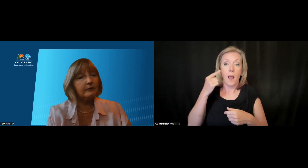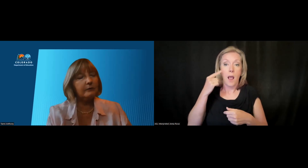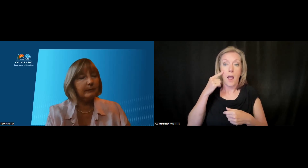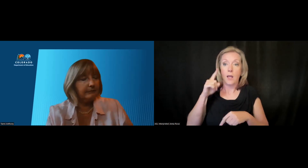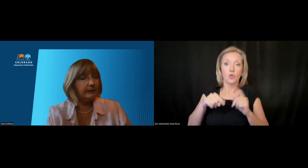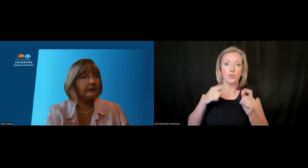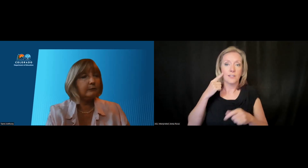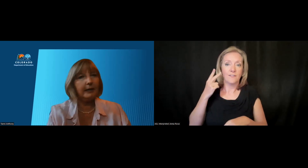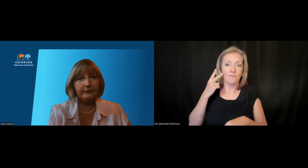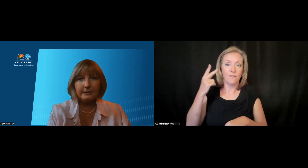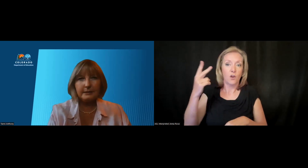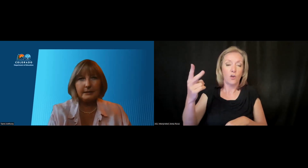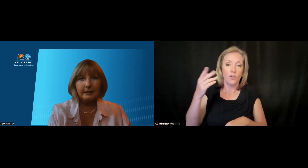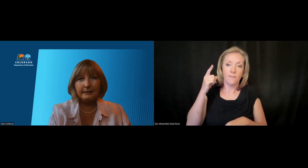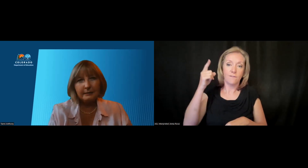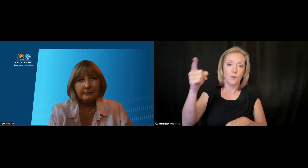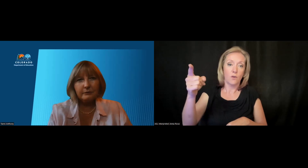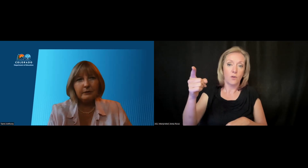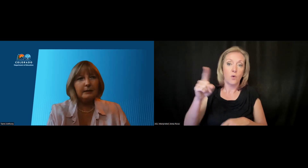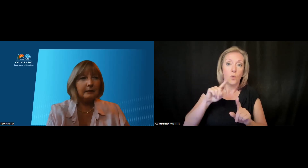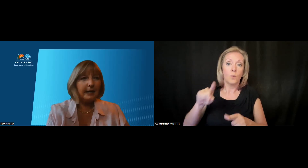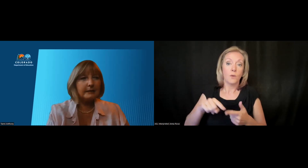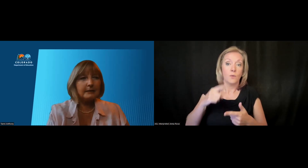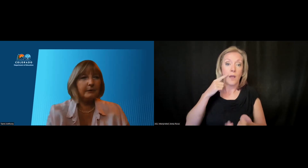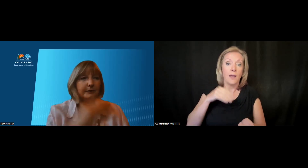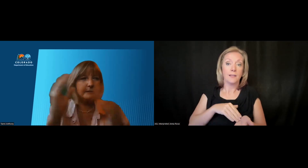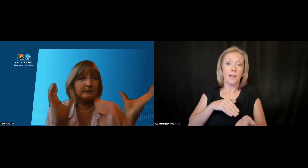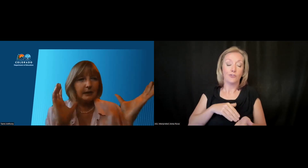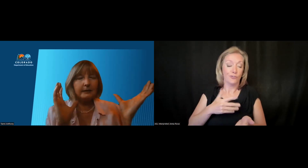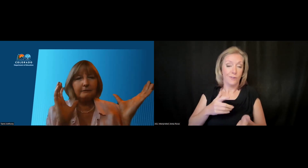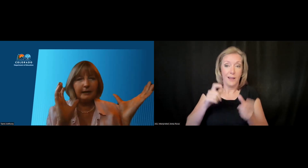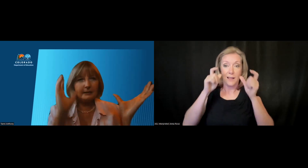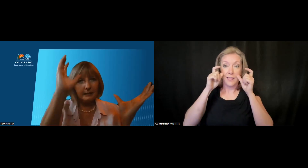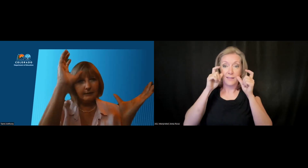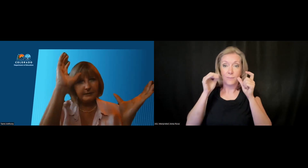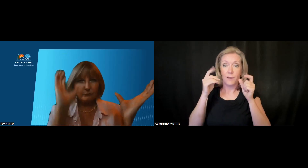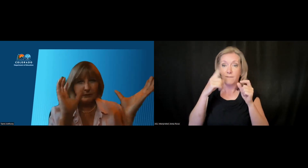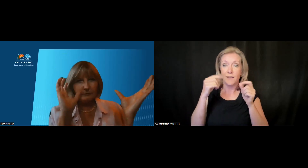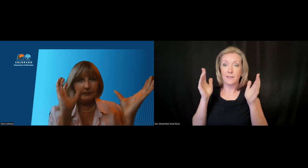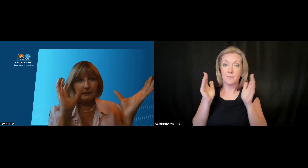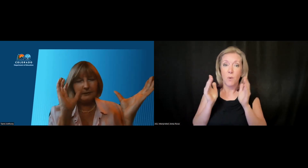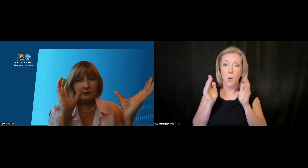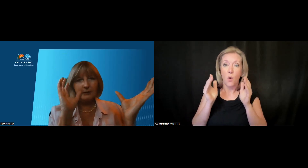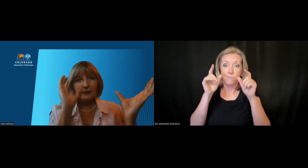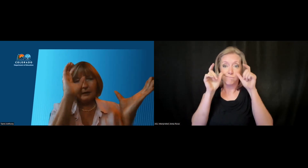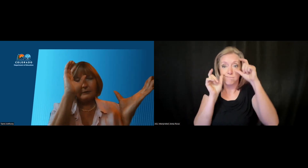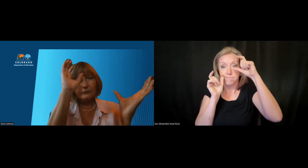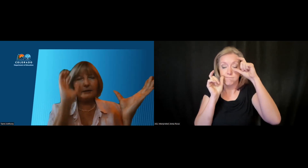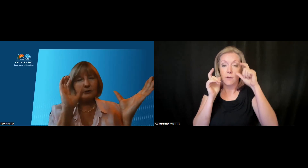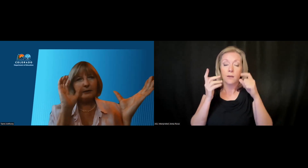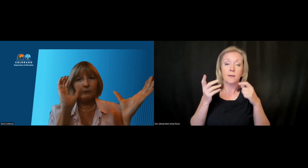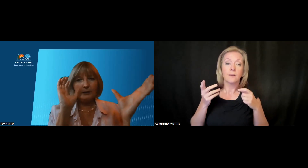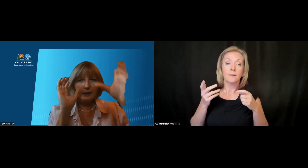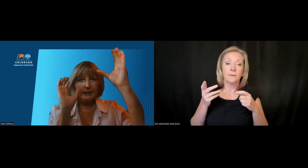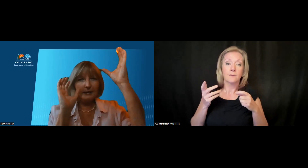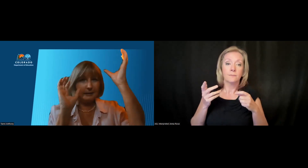eye doctor, my friend Dr. Patterson said, I'd give you glasses, but this little tiny face, I'd have this really big collection and